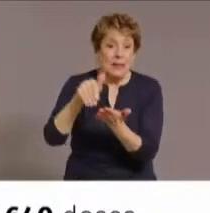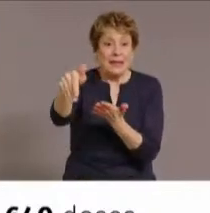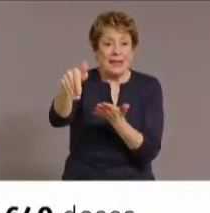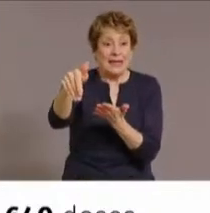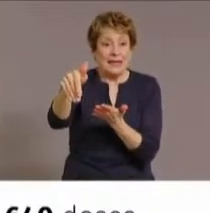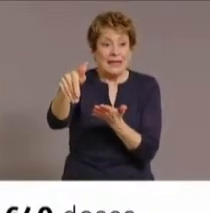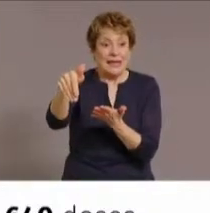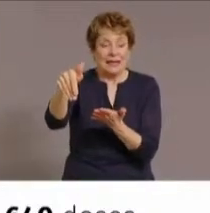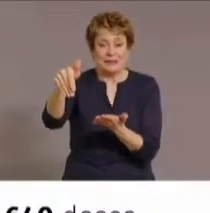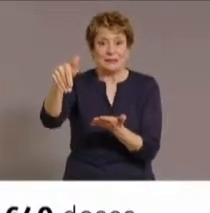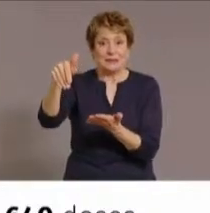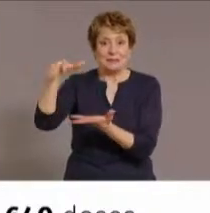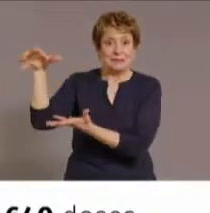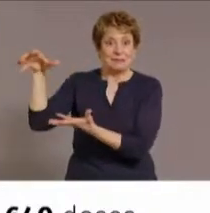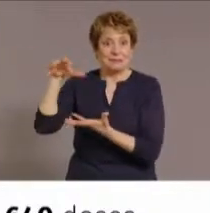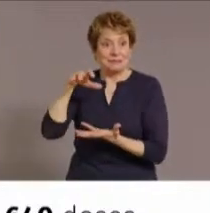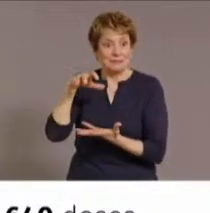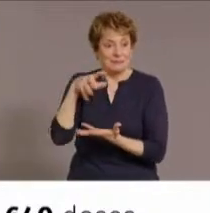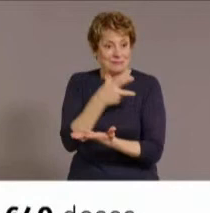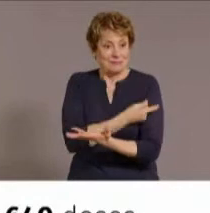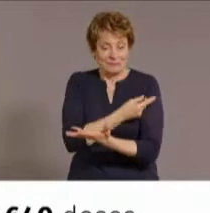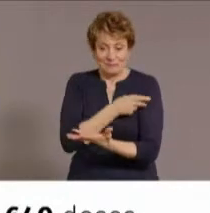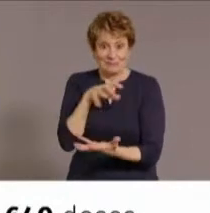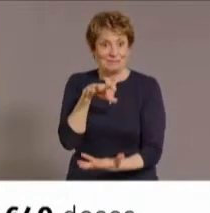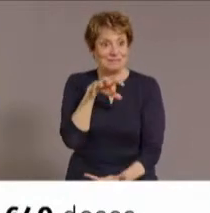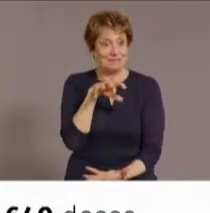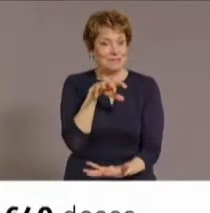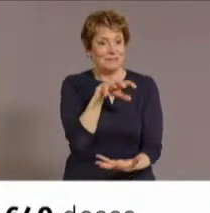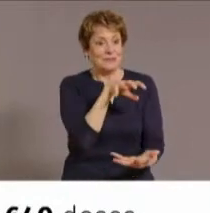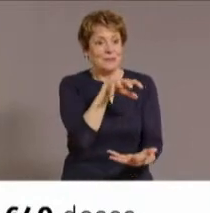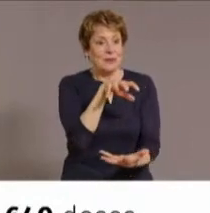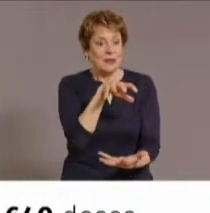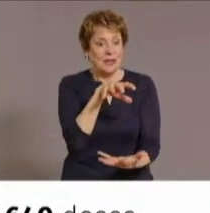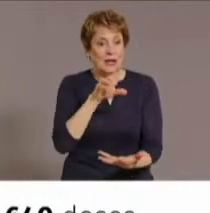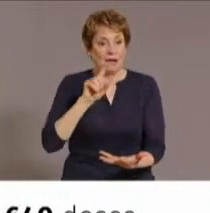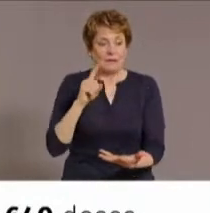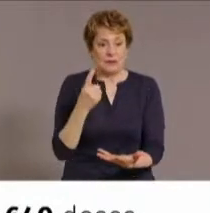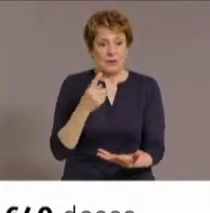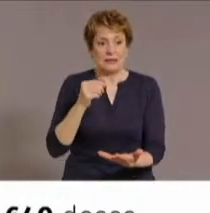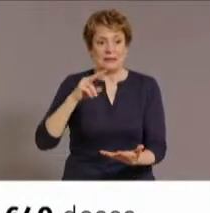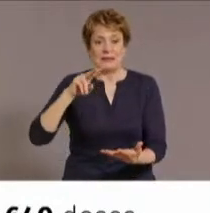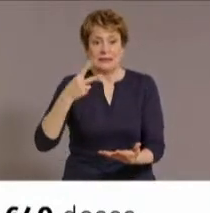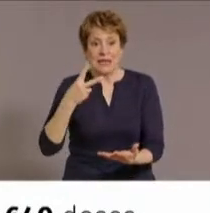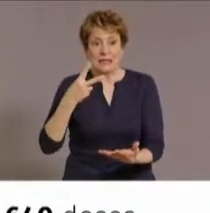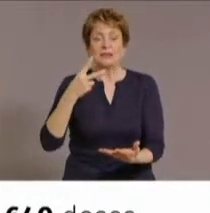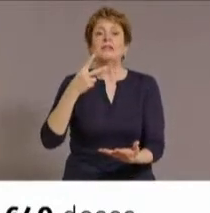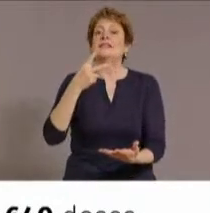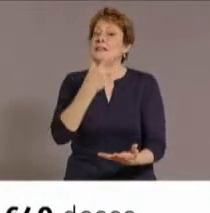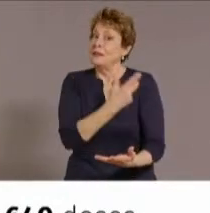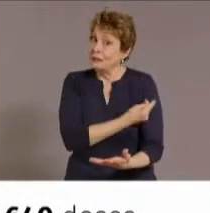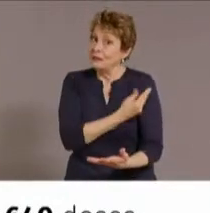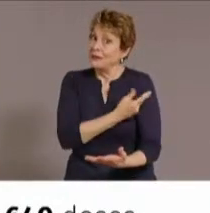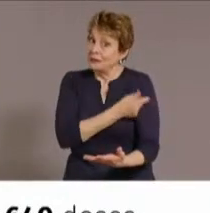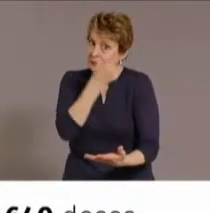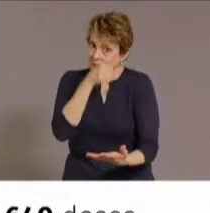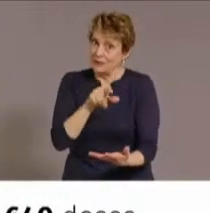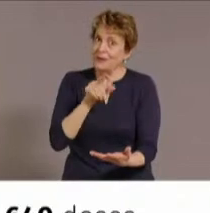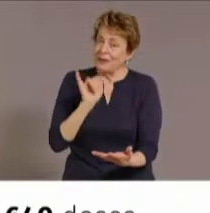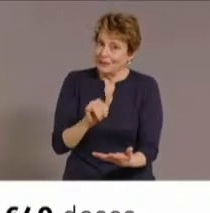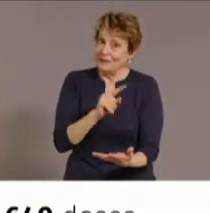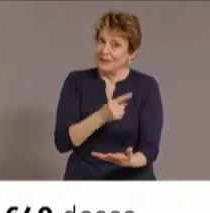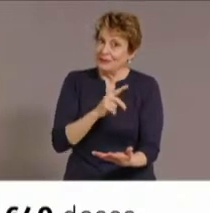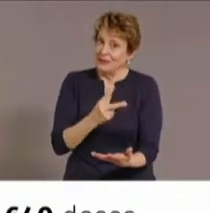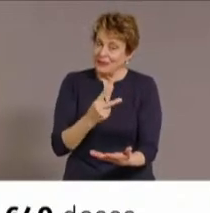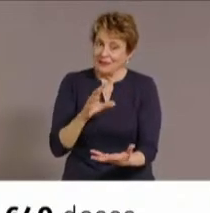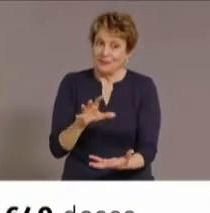COVID-19 vaccine. These account for both first and second doses. And again, these doses are allocated between the